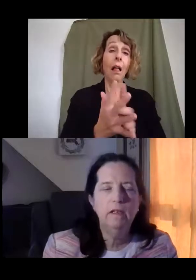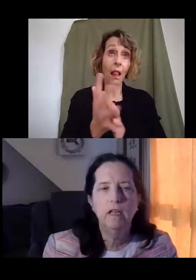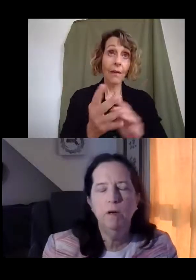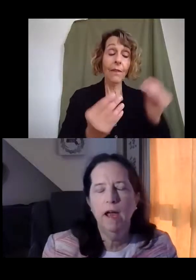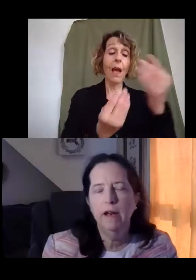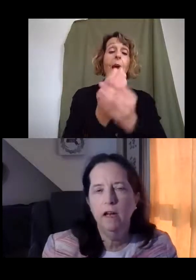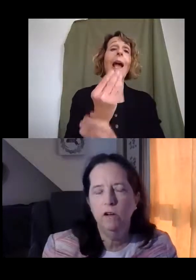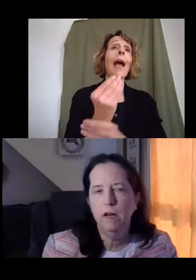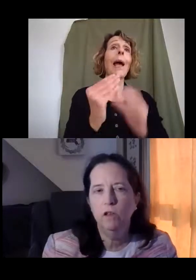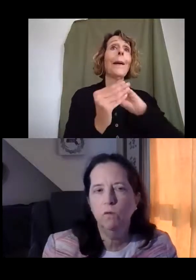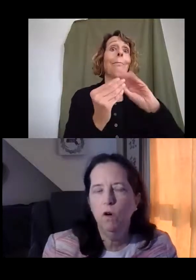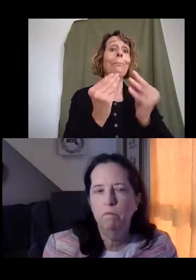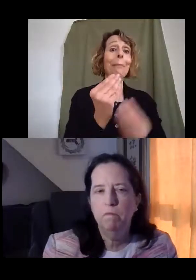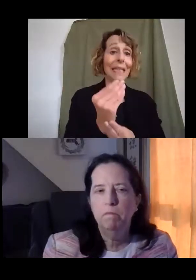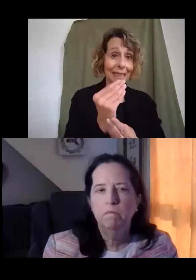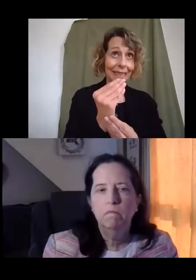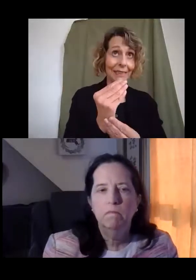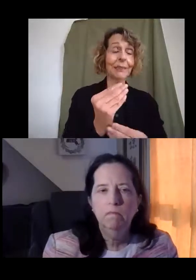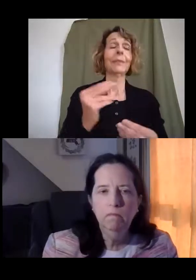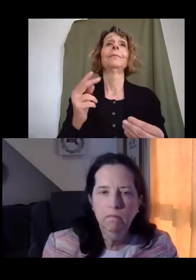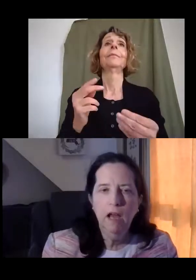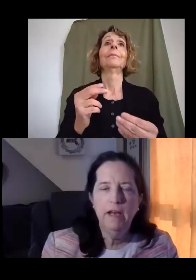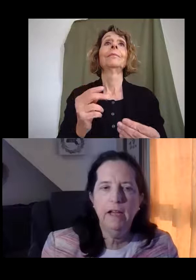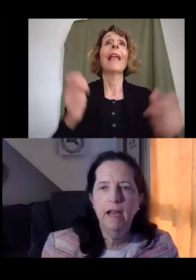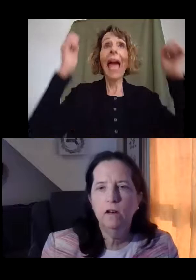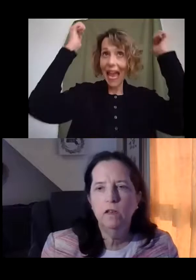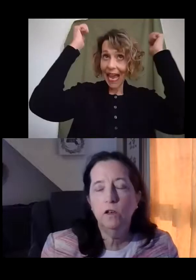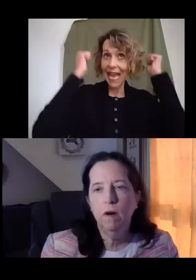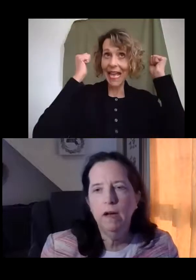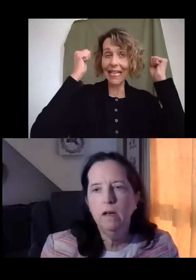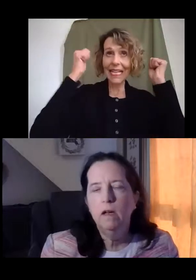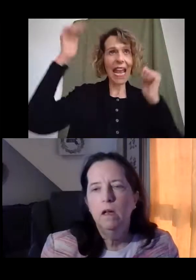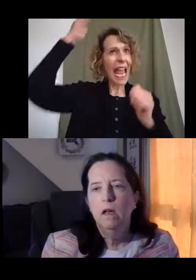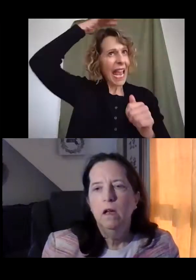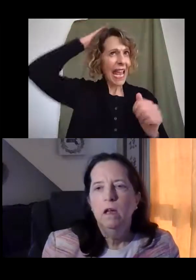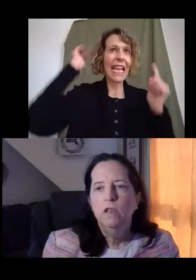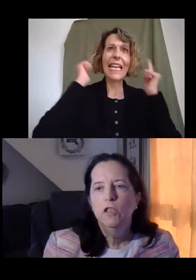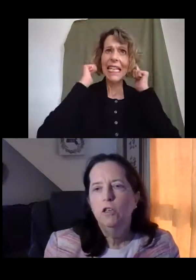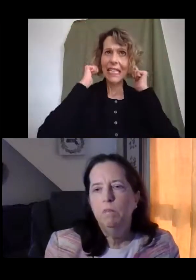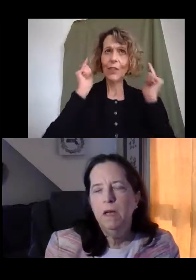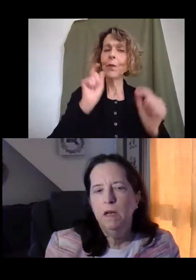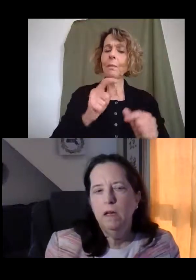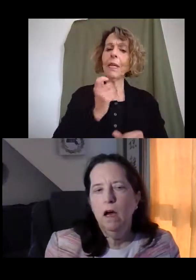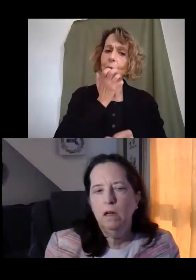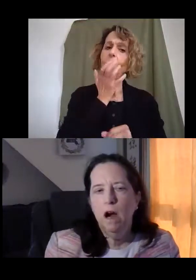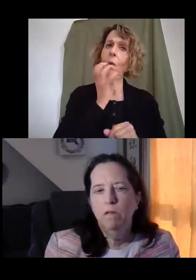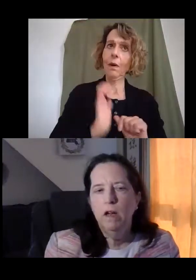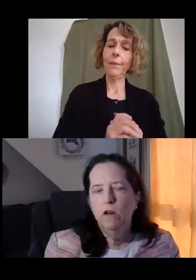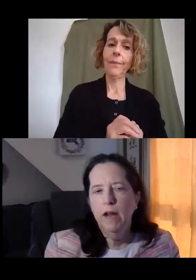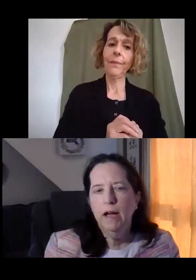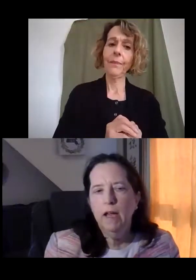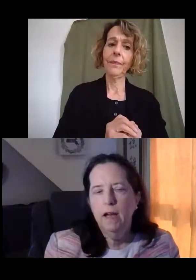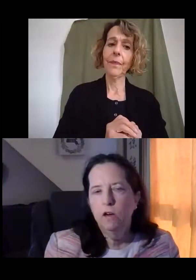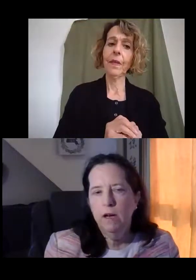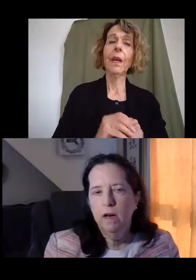hat to keep your head and your ears warm. A neck gaiter is great to be covering